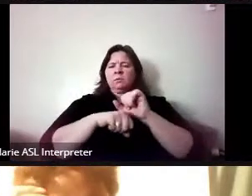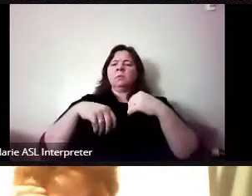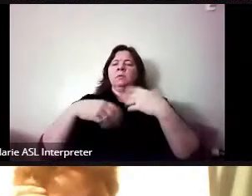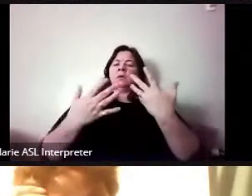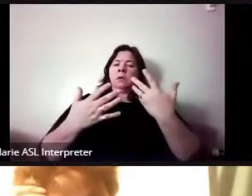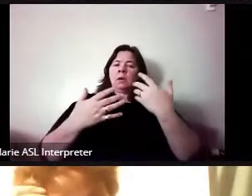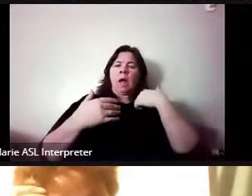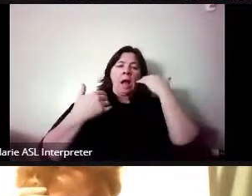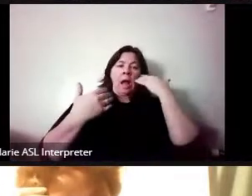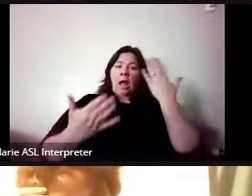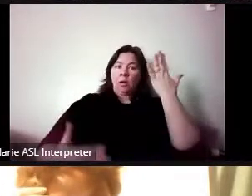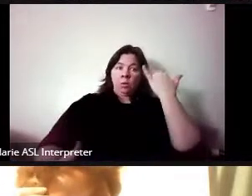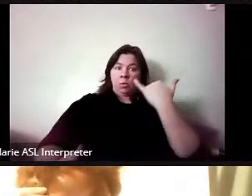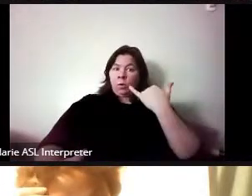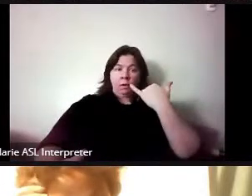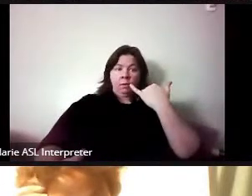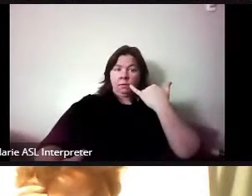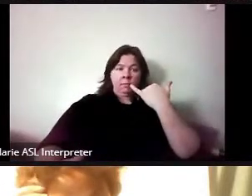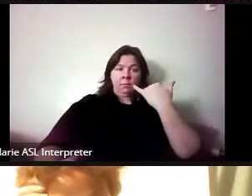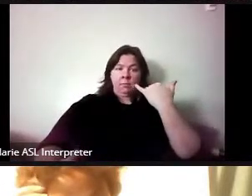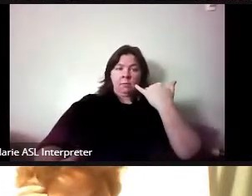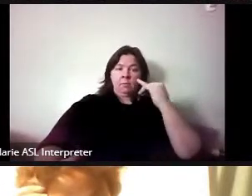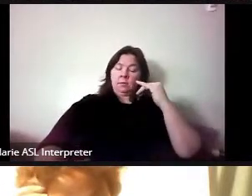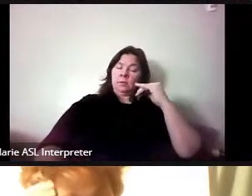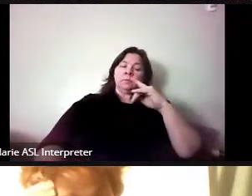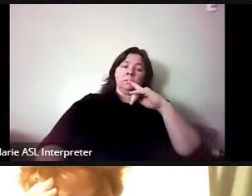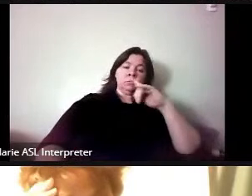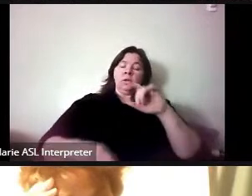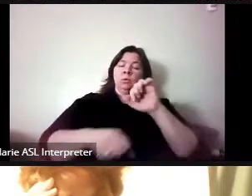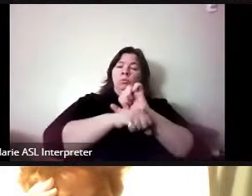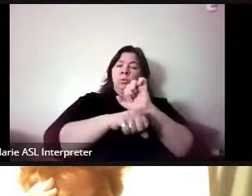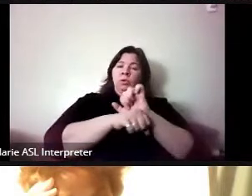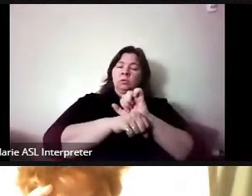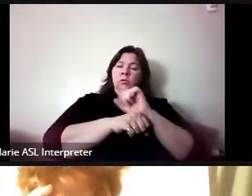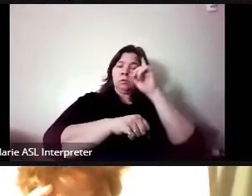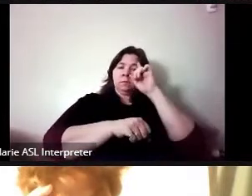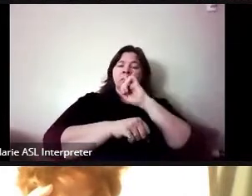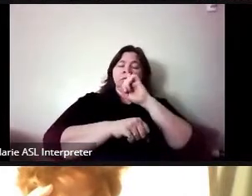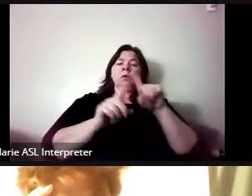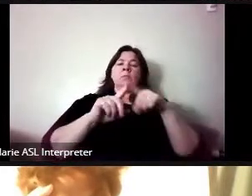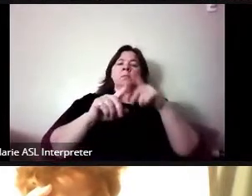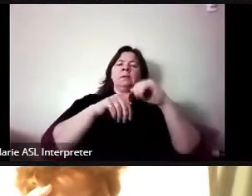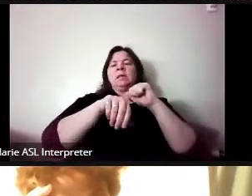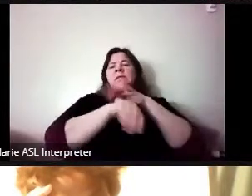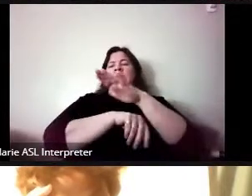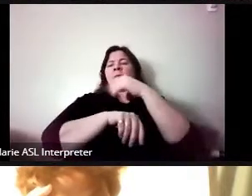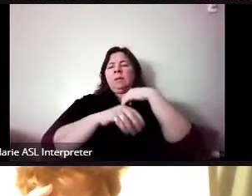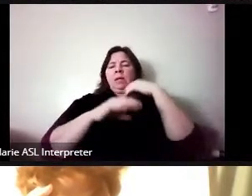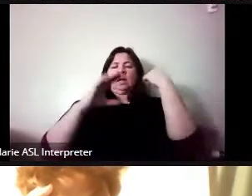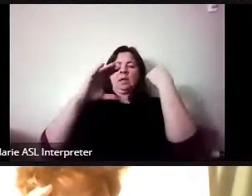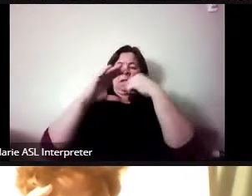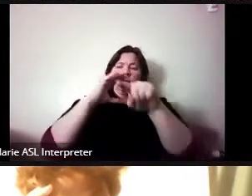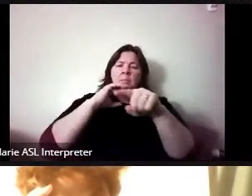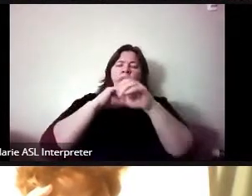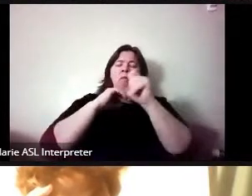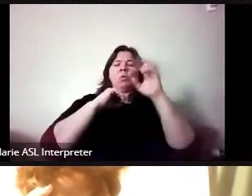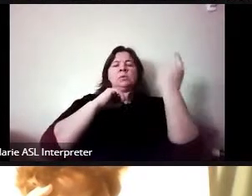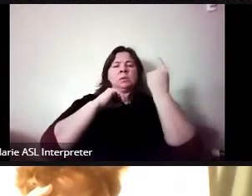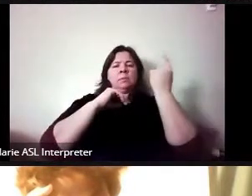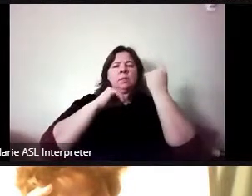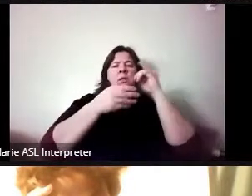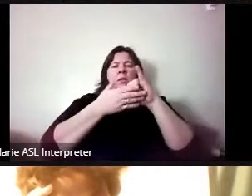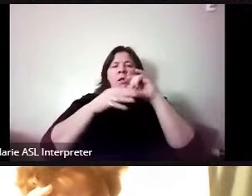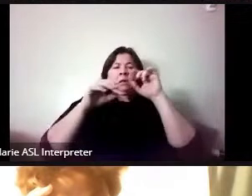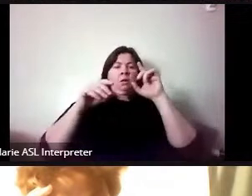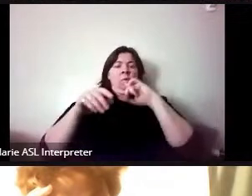Okay, well, I don't know why, because it definitely does. Maybe you can send me an email or something, because it